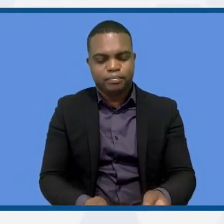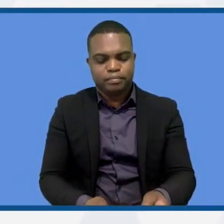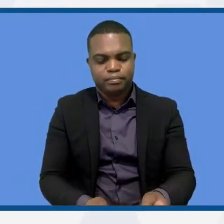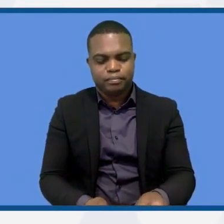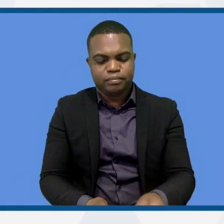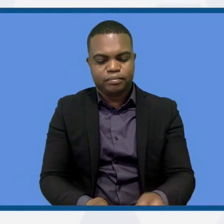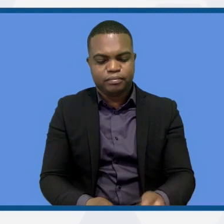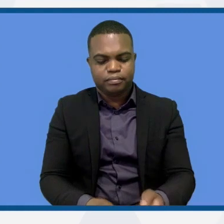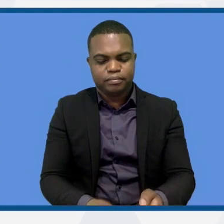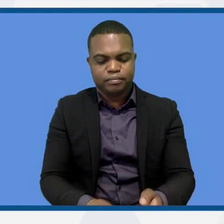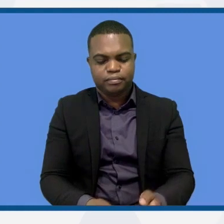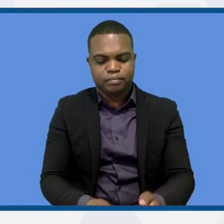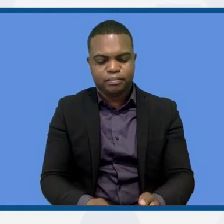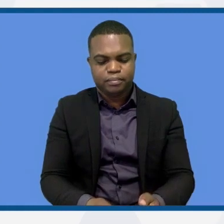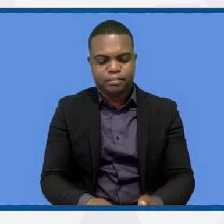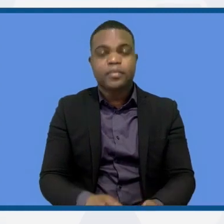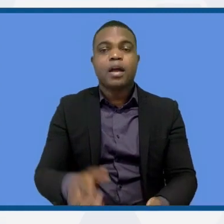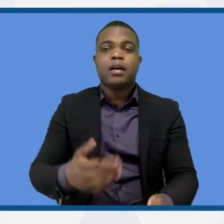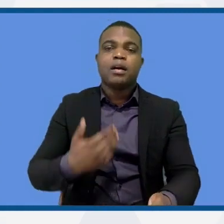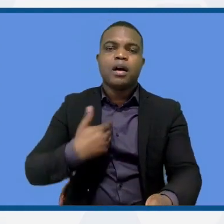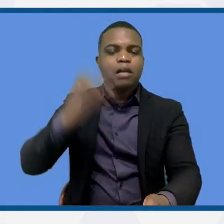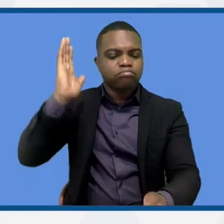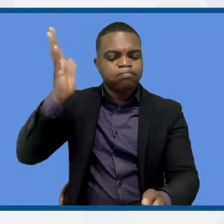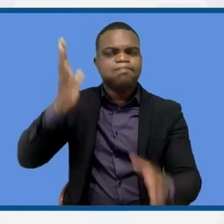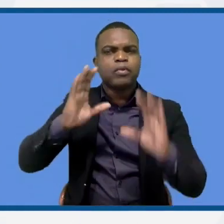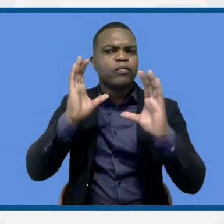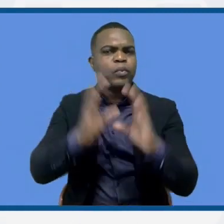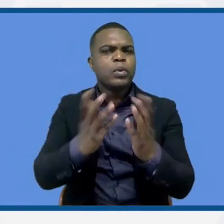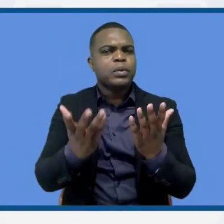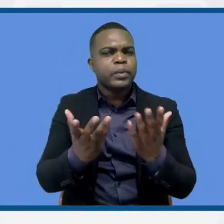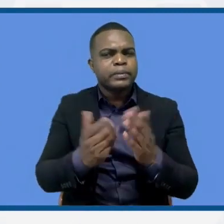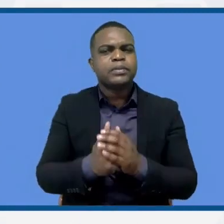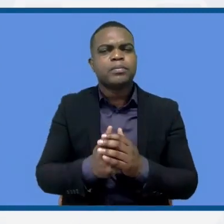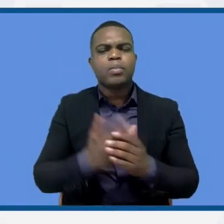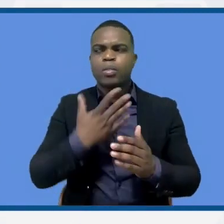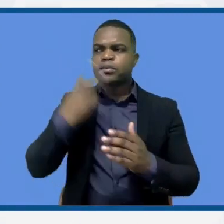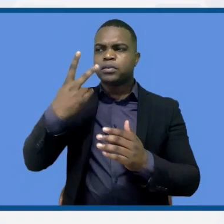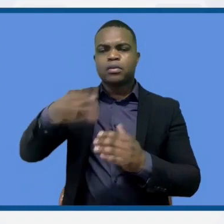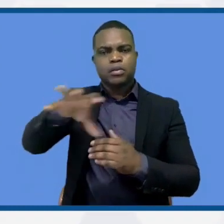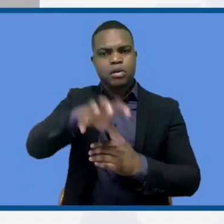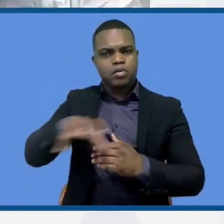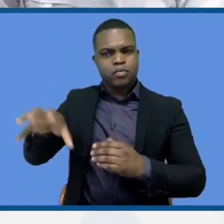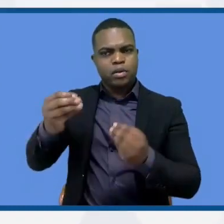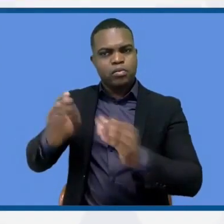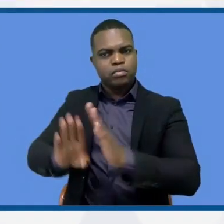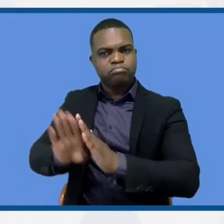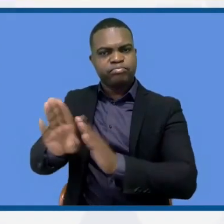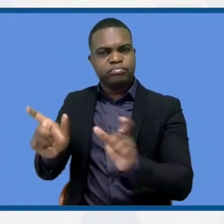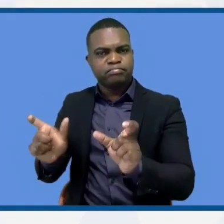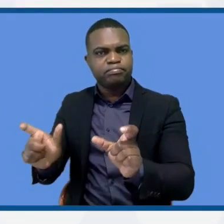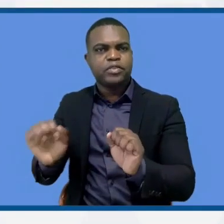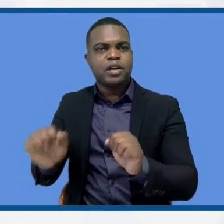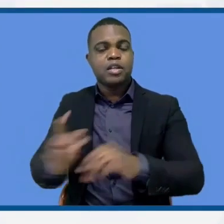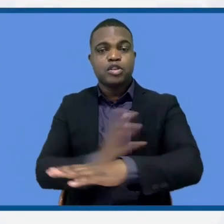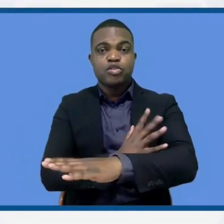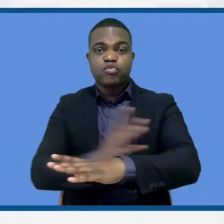processes, particularly at the local community level. I want to highlight our partnership between the Red Cross